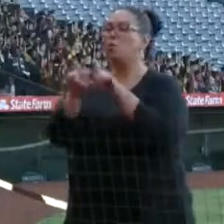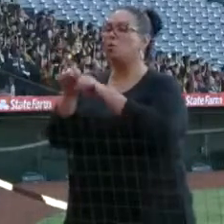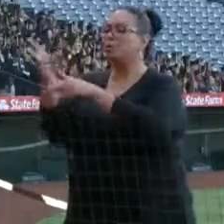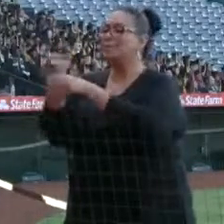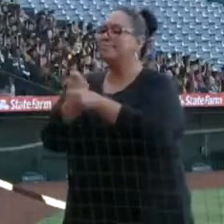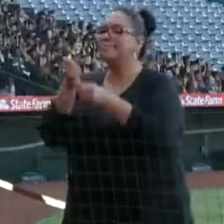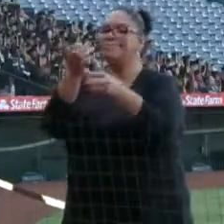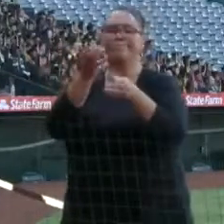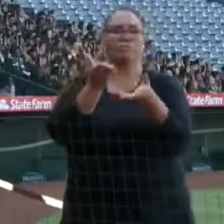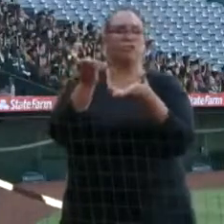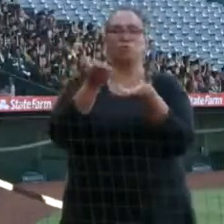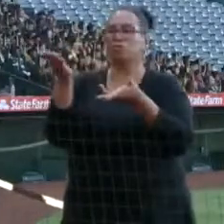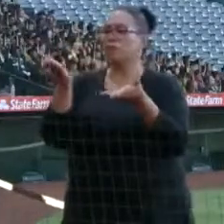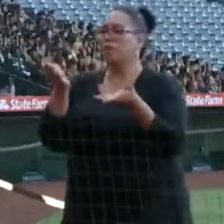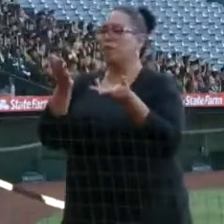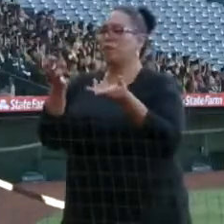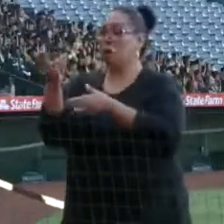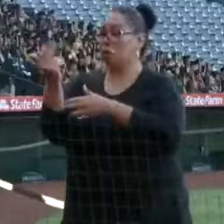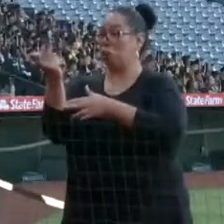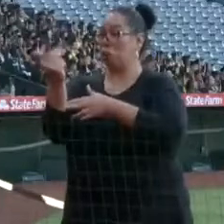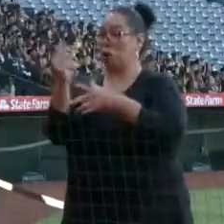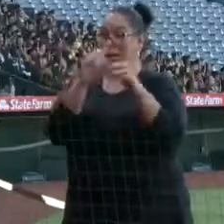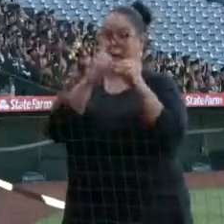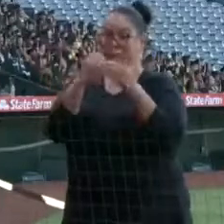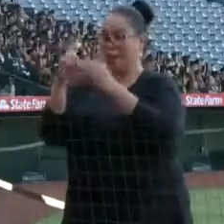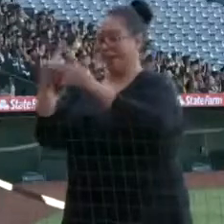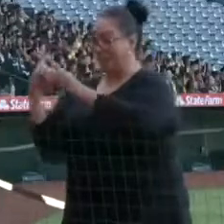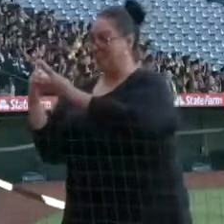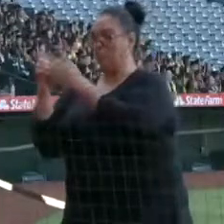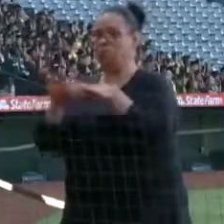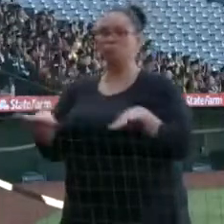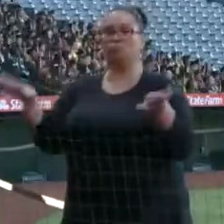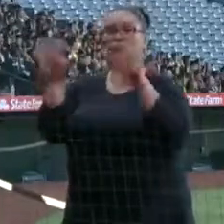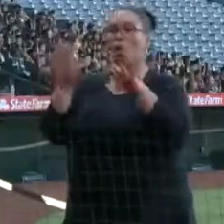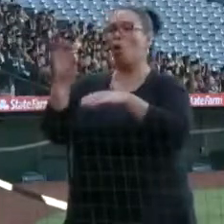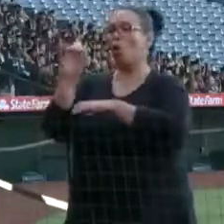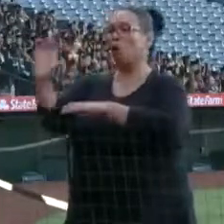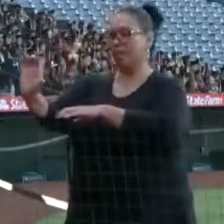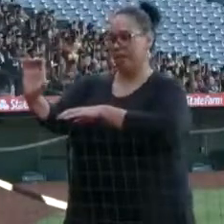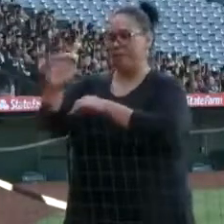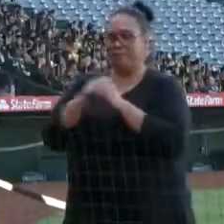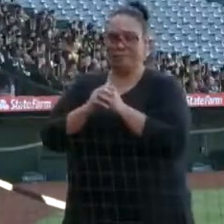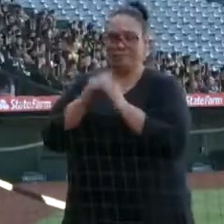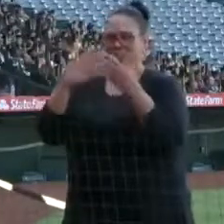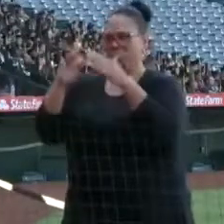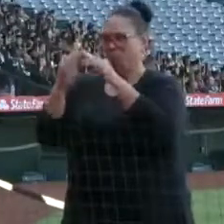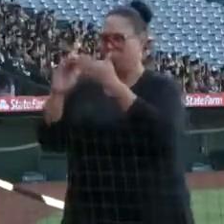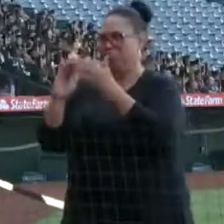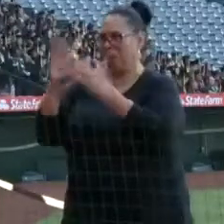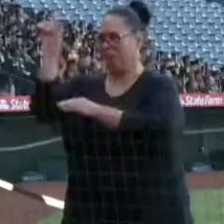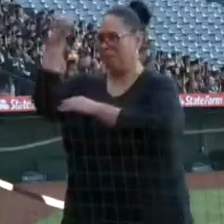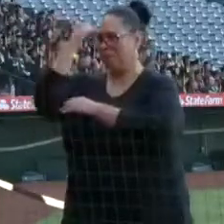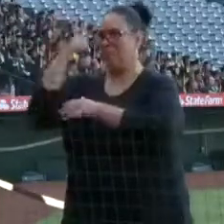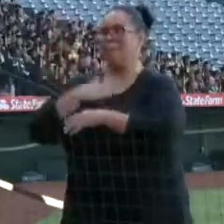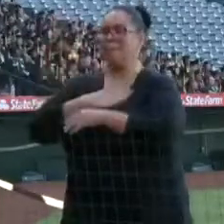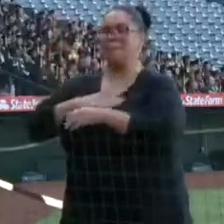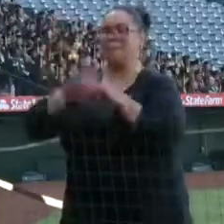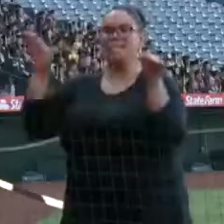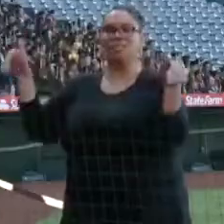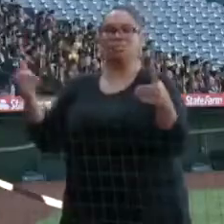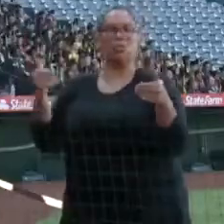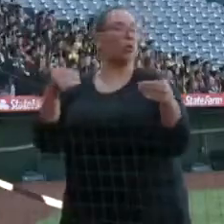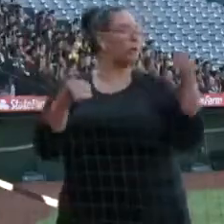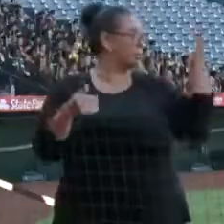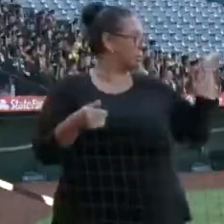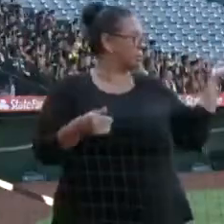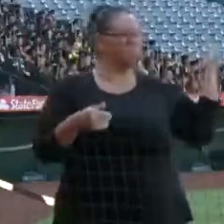goods and services for all 13 departments throughout Orange County municipal government. Please join me in welcoming Kurt